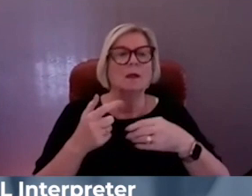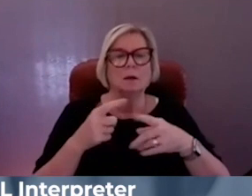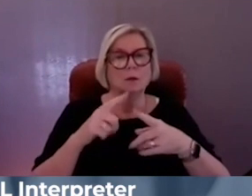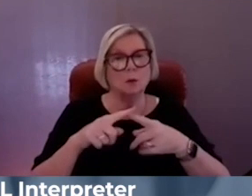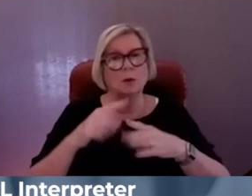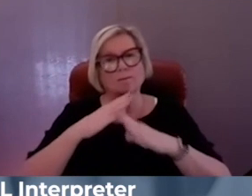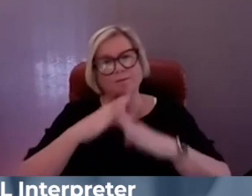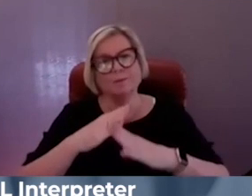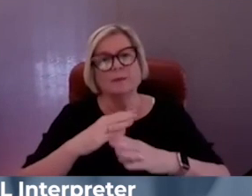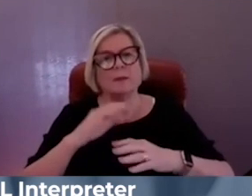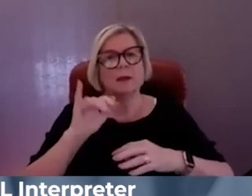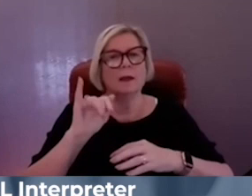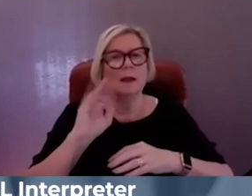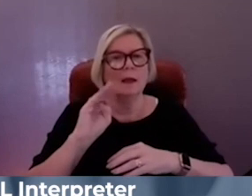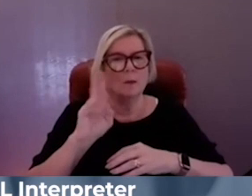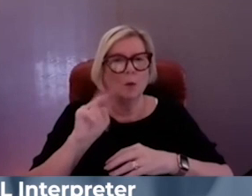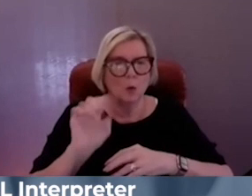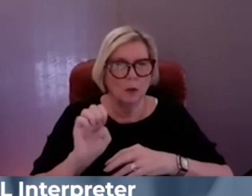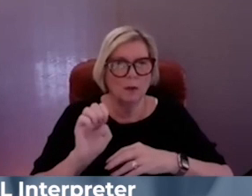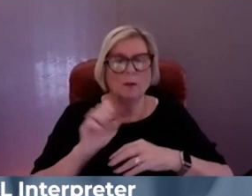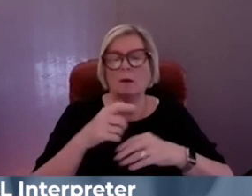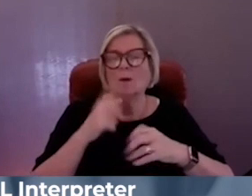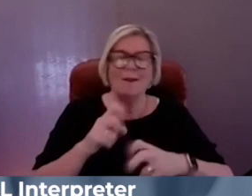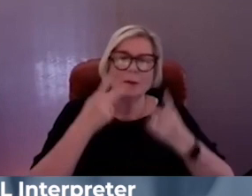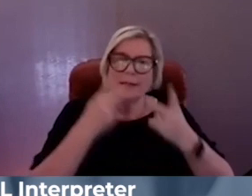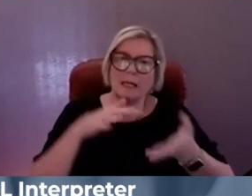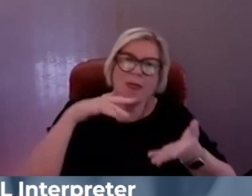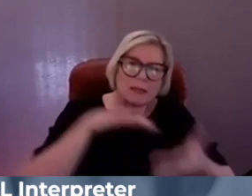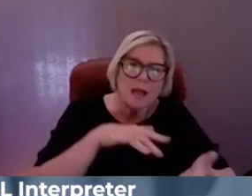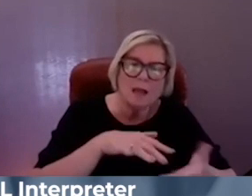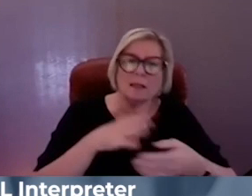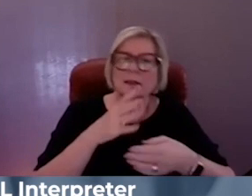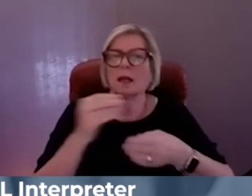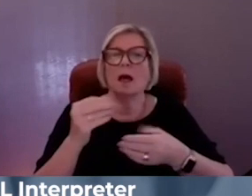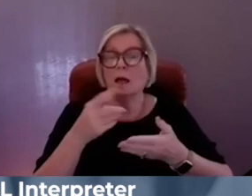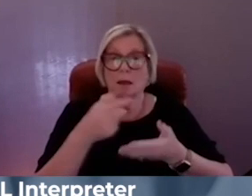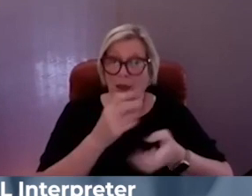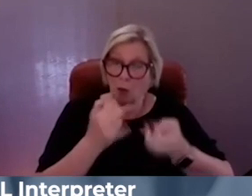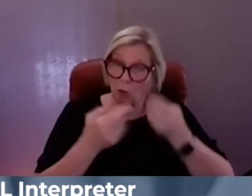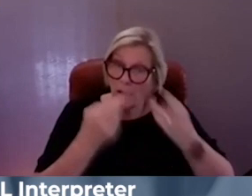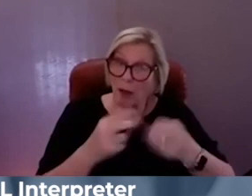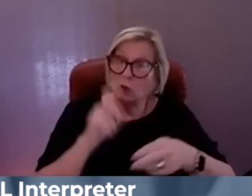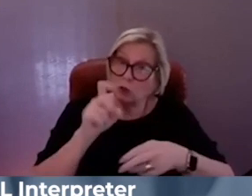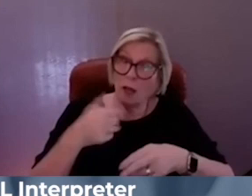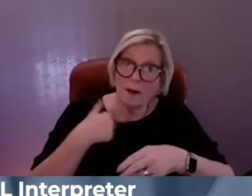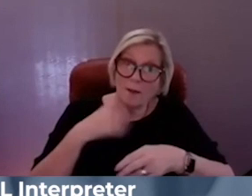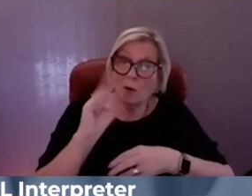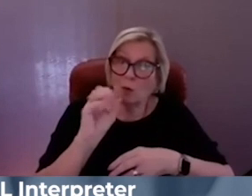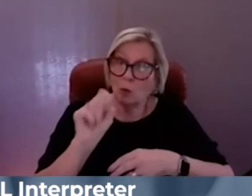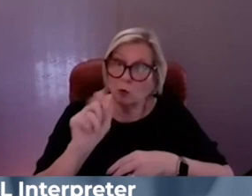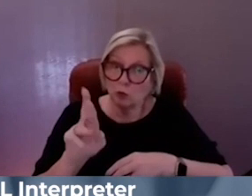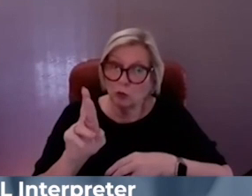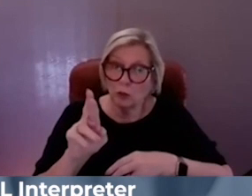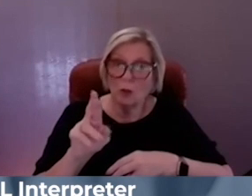again, how children are responding, what the studies are showing, if there'll be a recommendation for a booster dose down the line as they did with